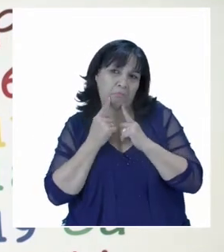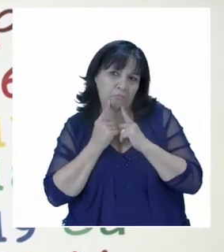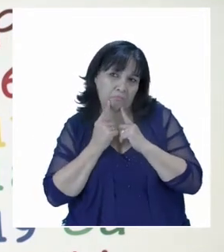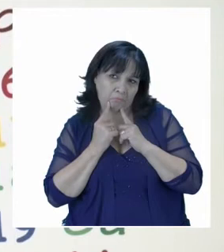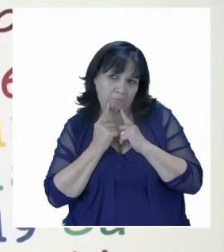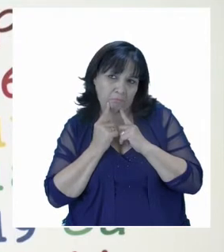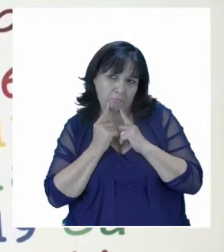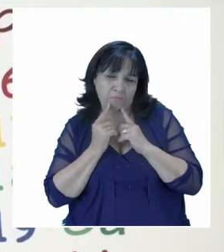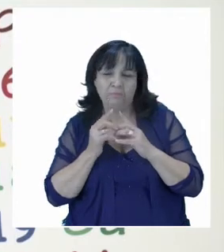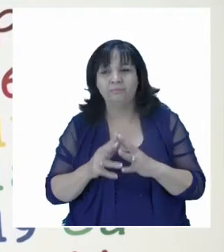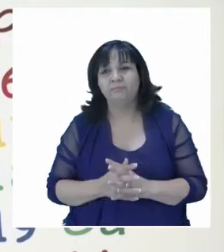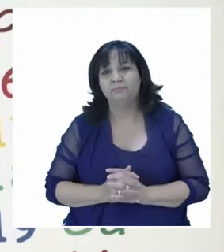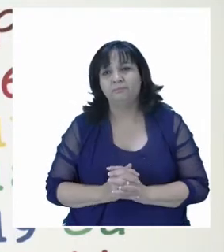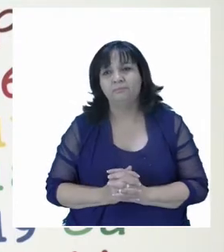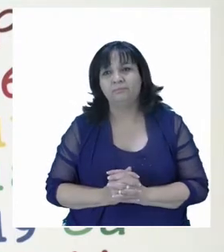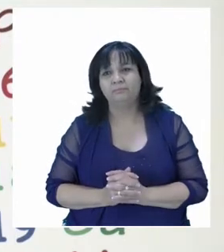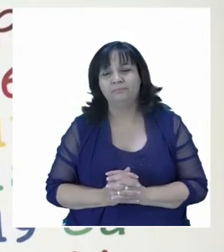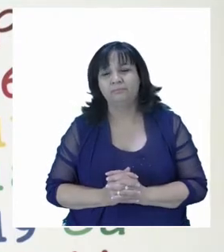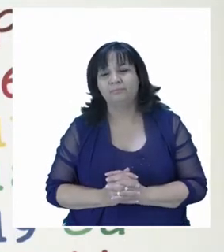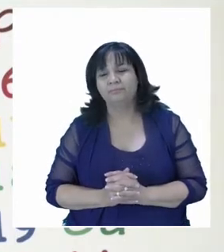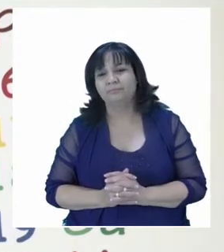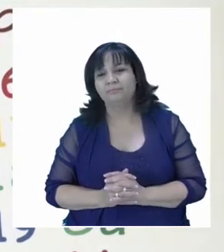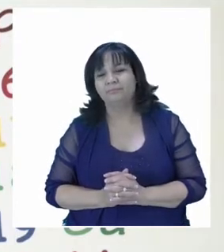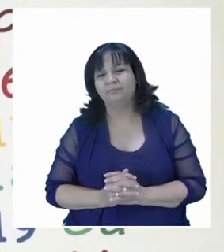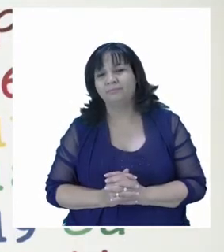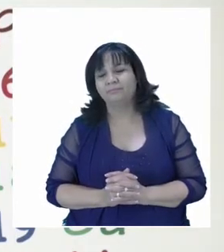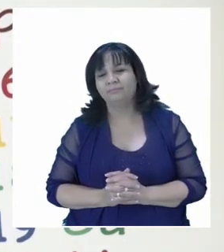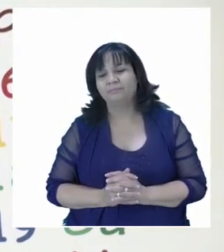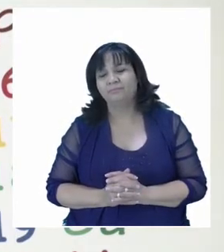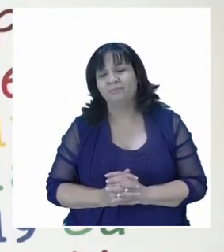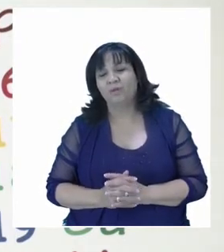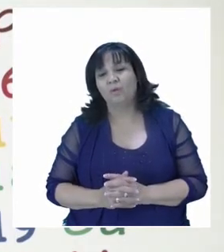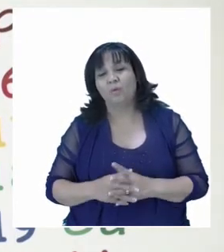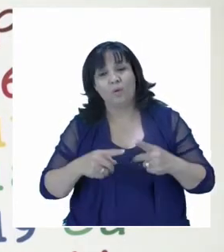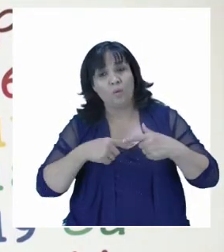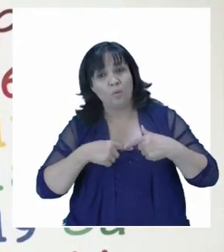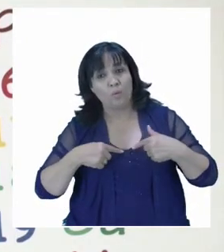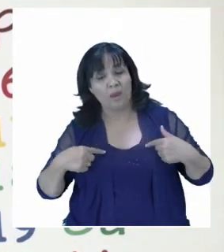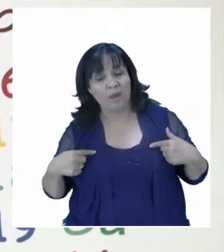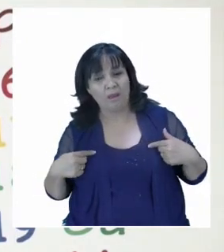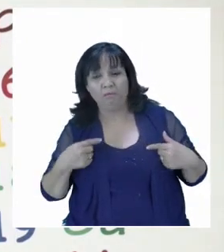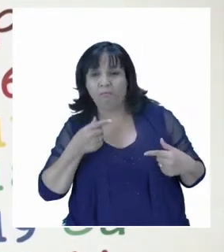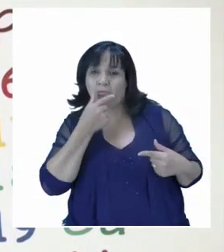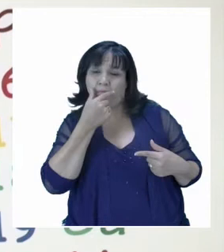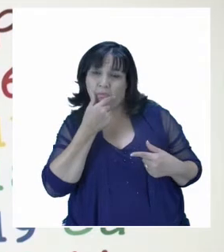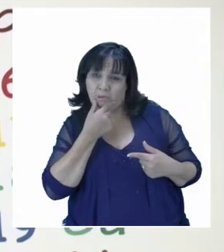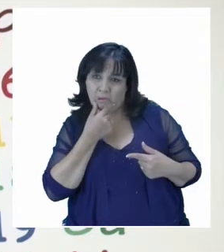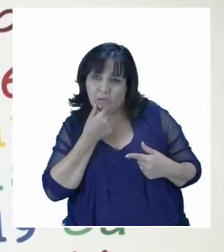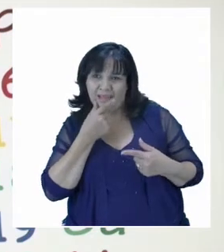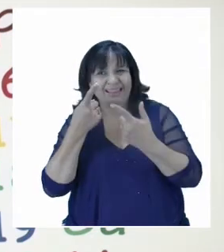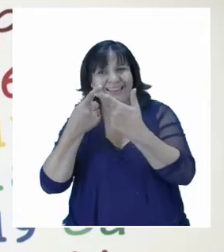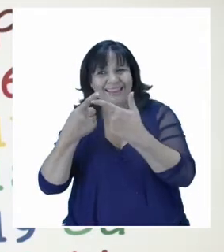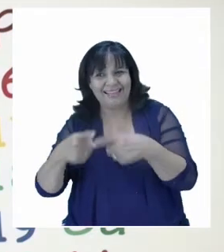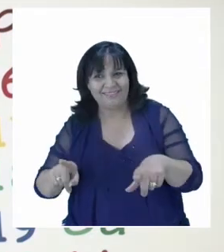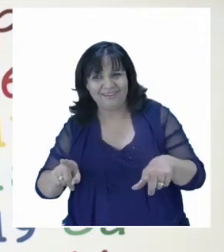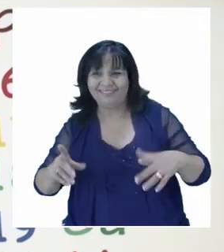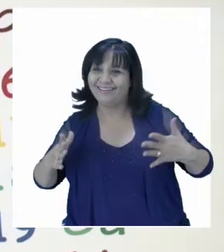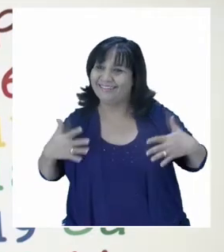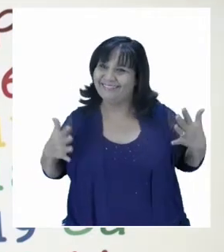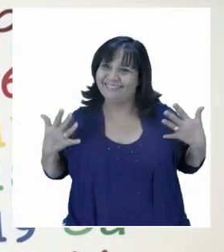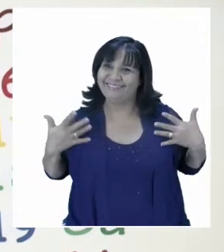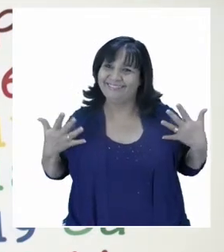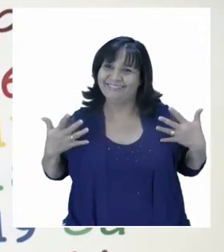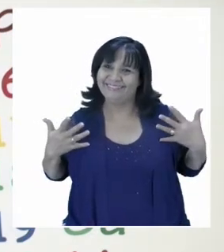Sad. So, when we are sad, it is very different from when we are happy because the